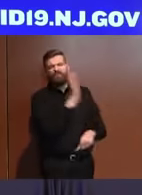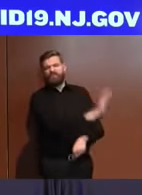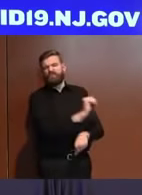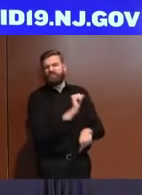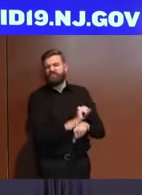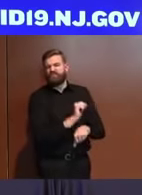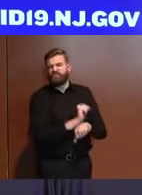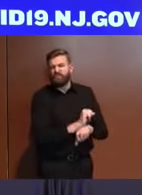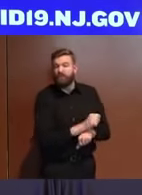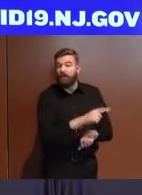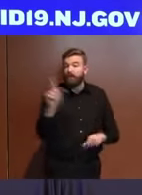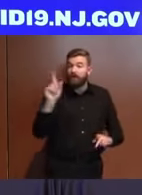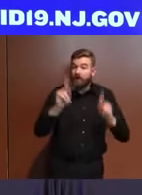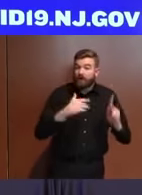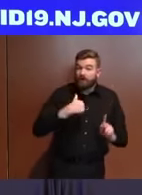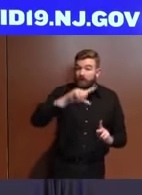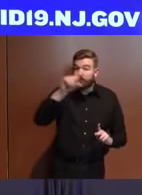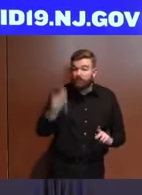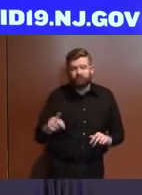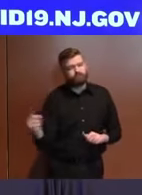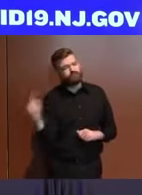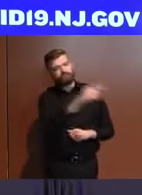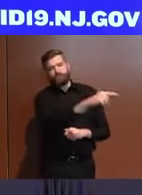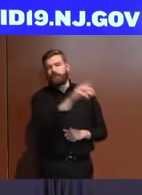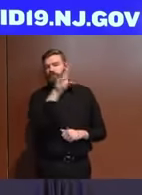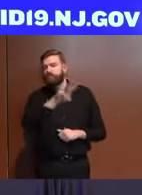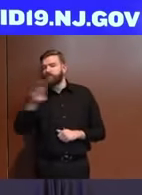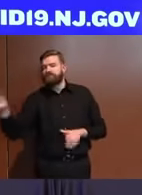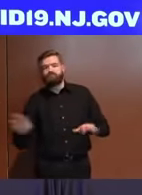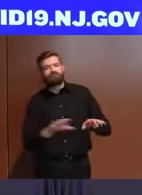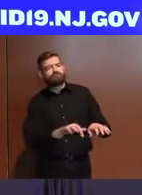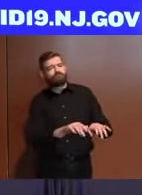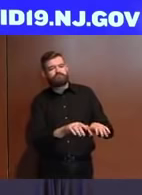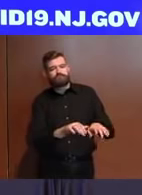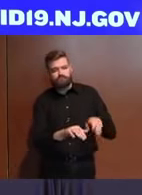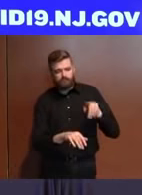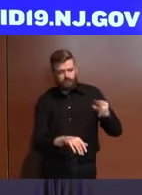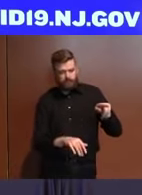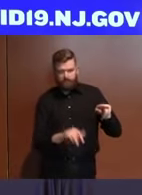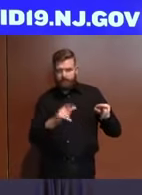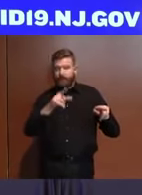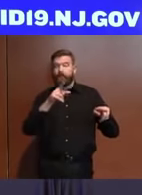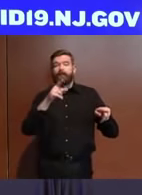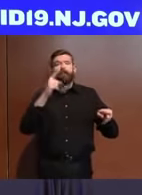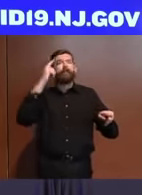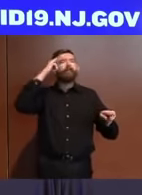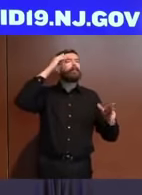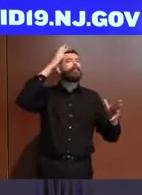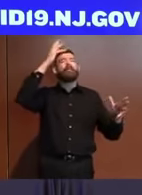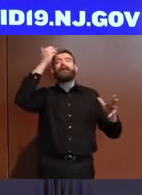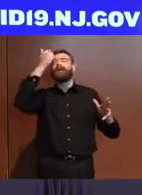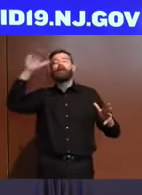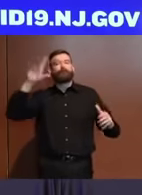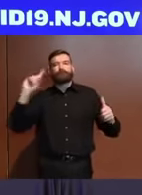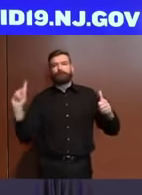that website to make this portal their very first stop with questions, concerns, comments. Again,